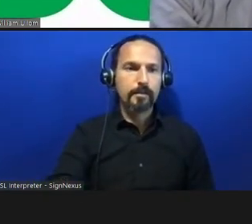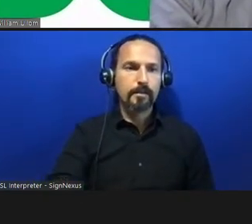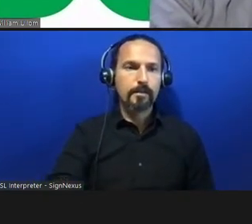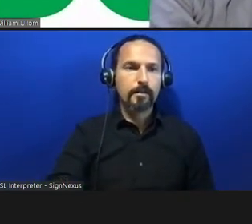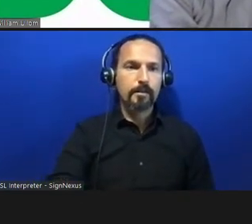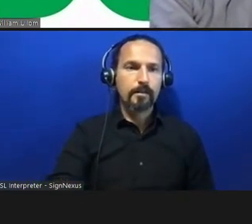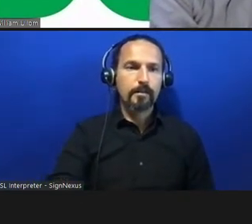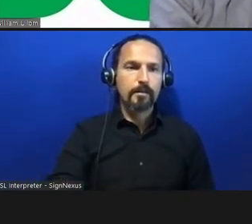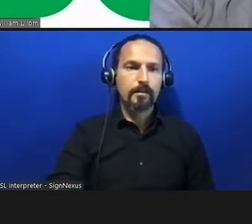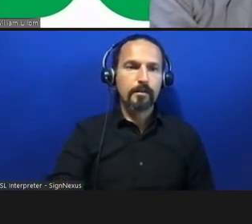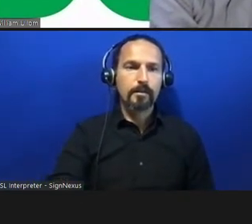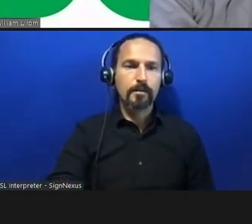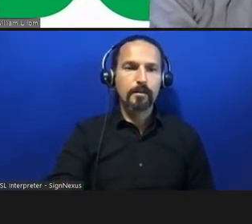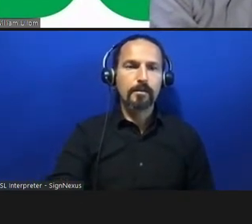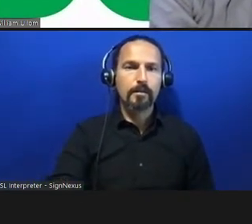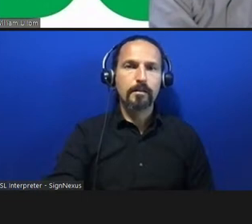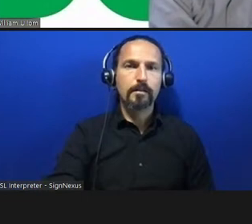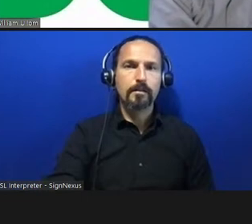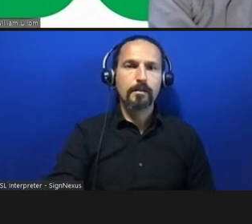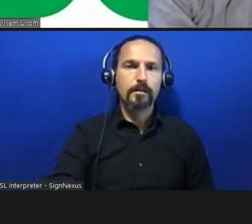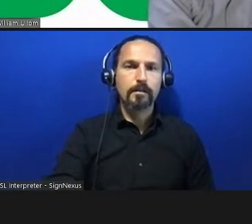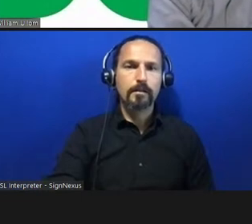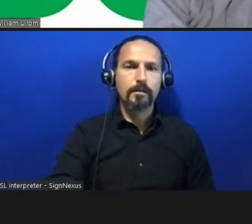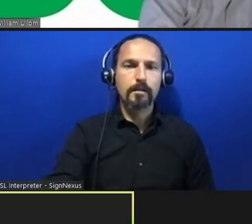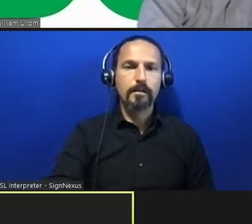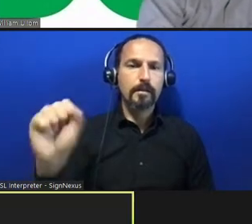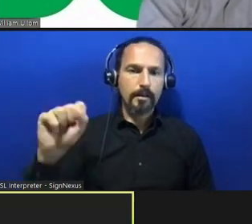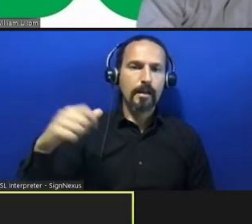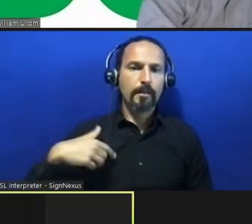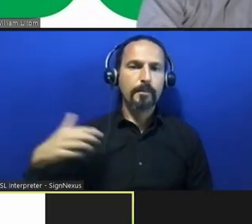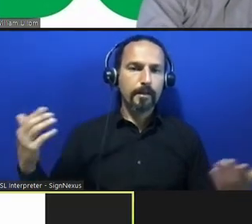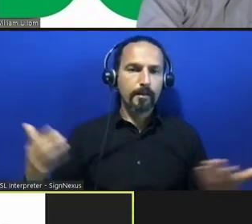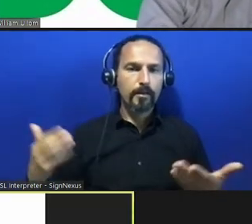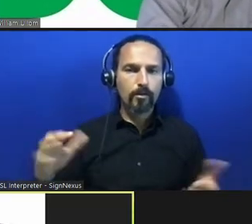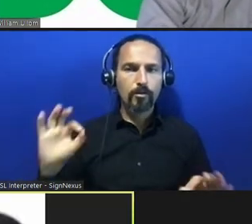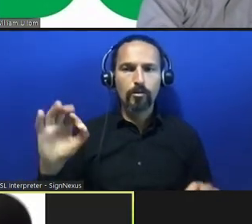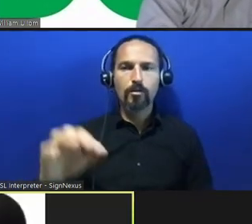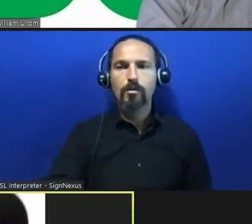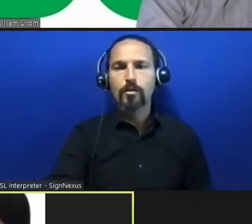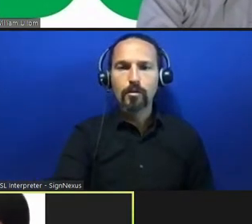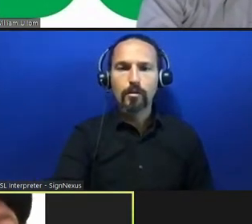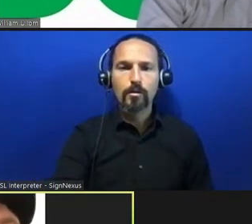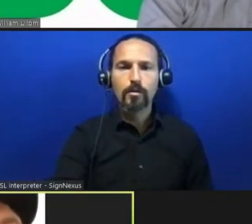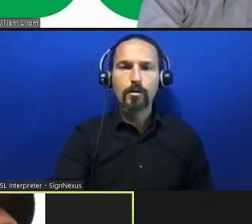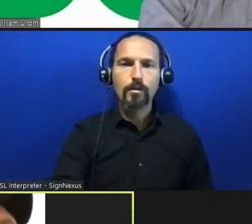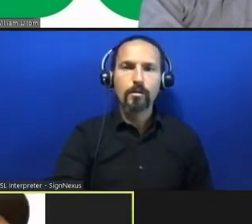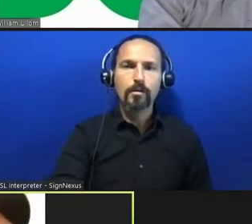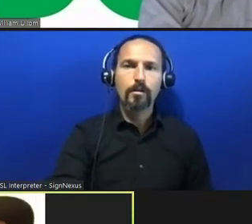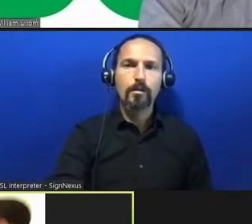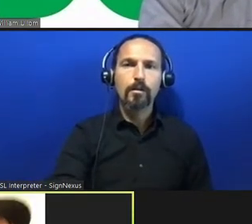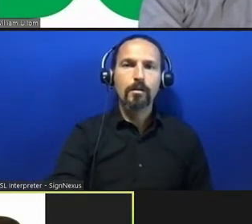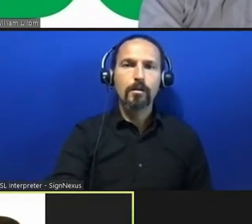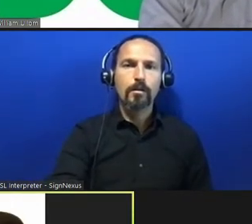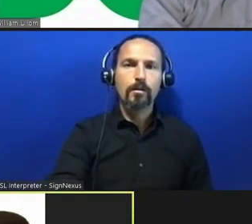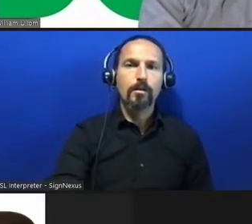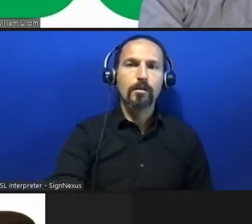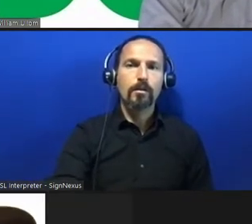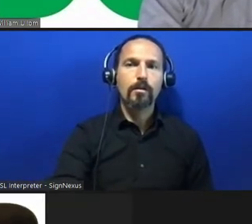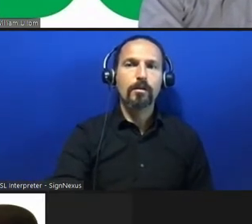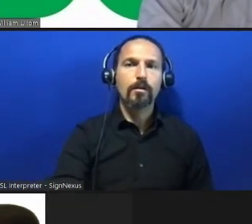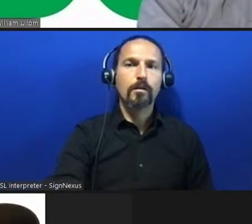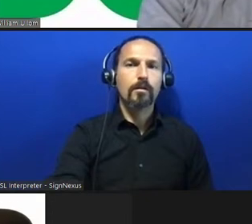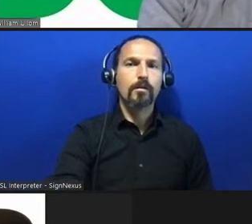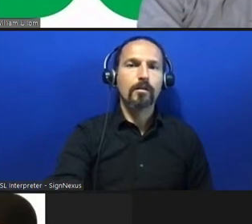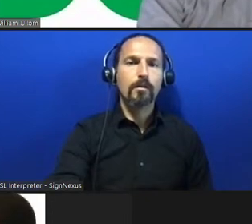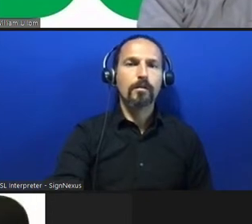tall if you're able to yeah I'm here great okay you're gonna see me now can you you can see and hear me now yes